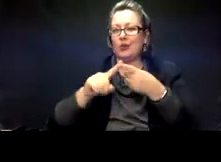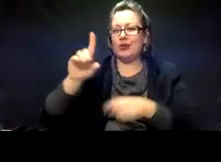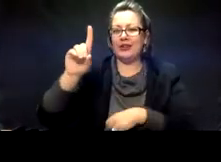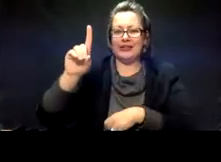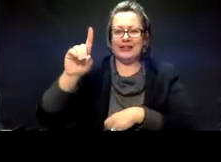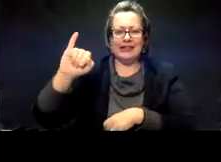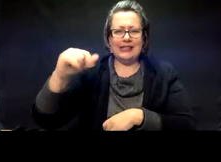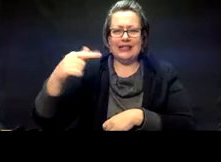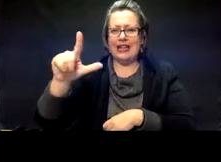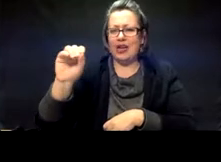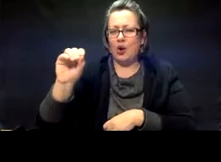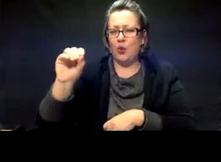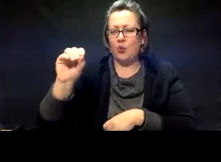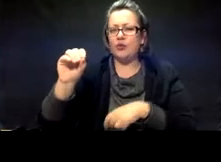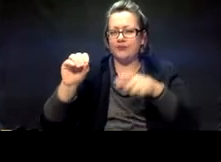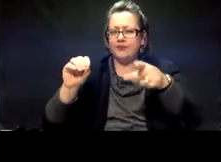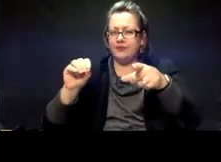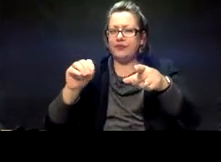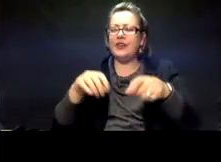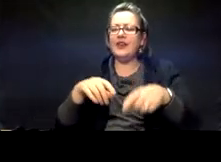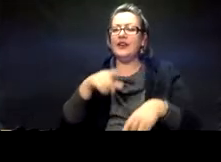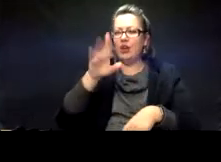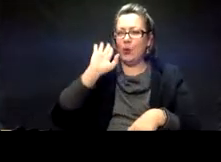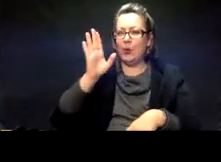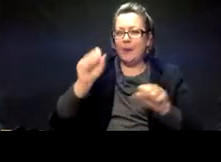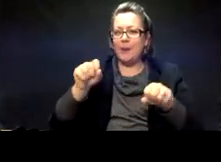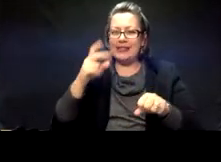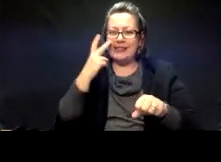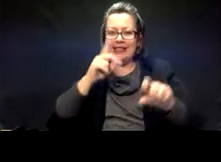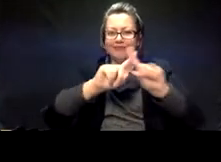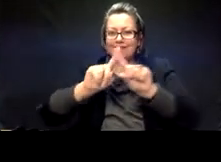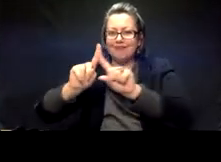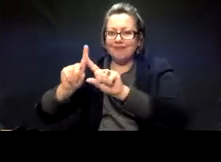When you go on their website, they will take you to